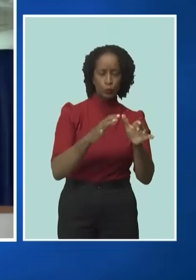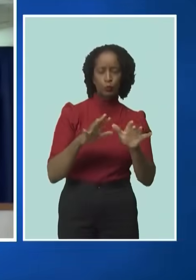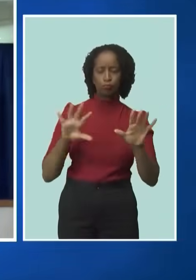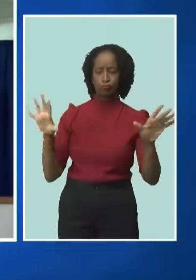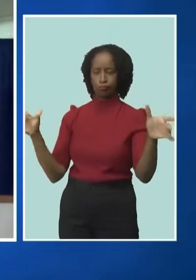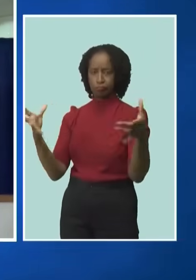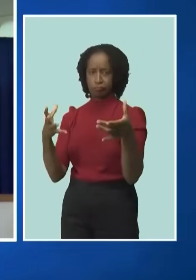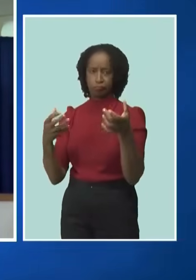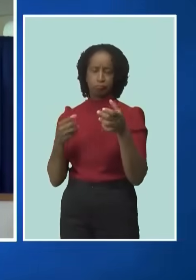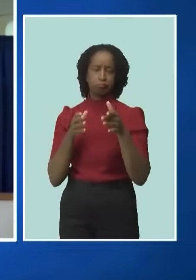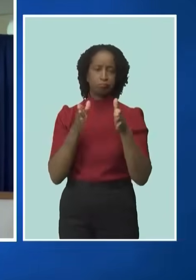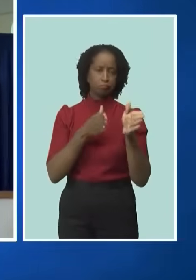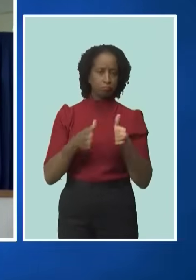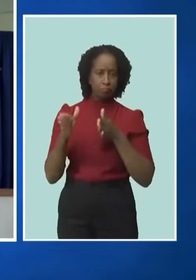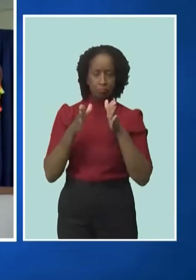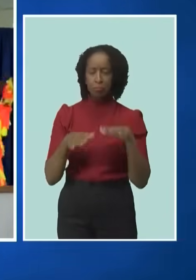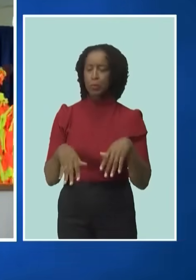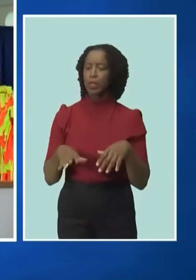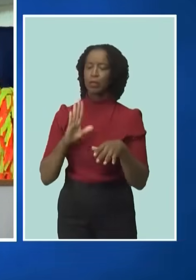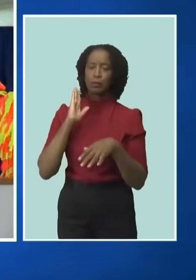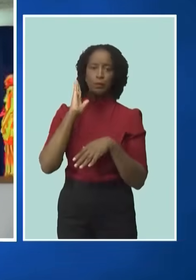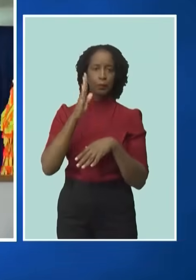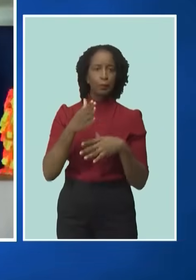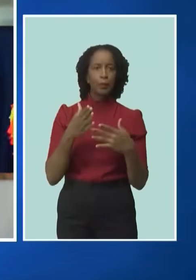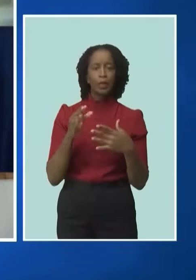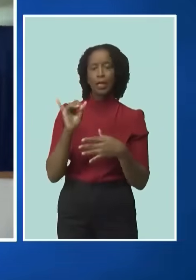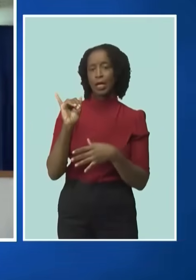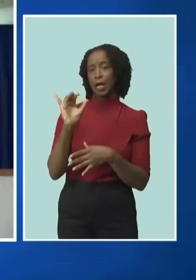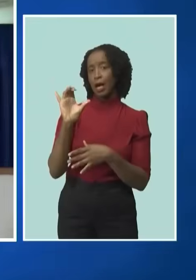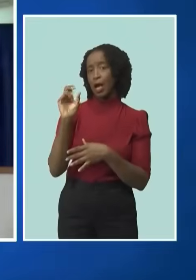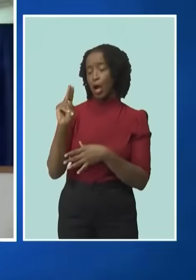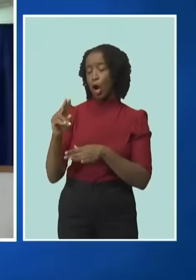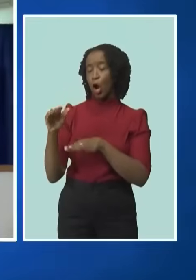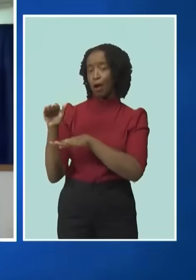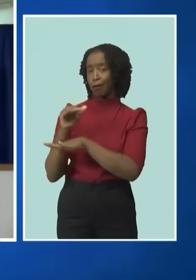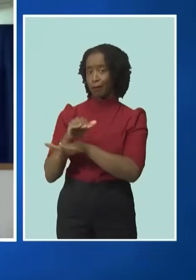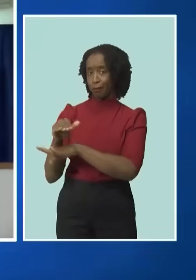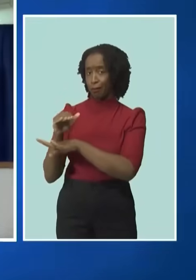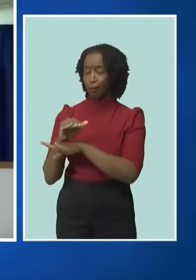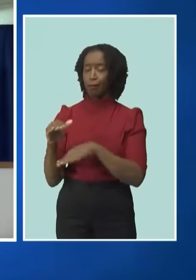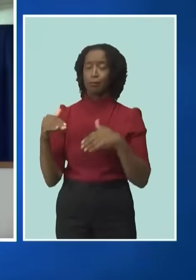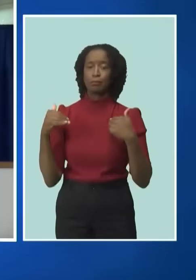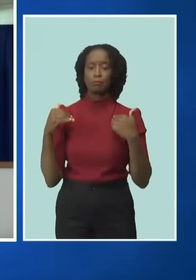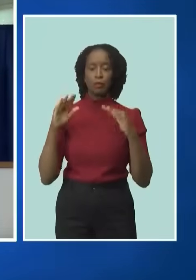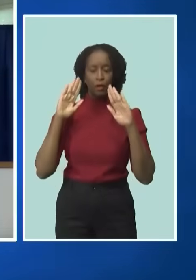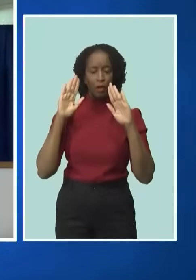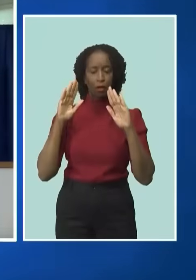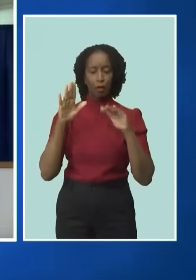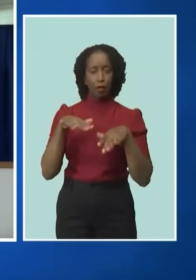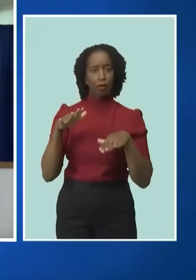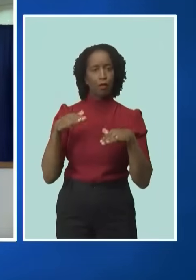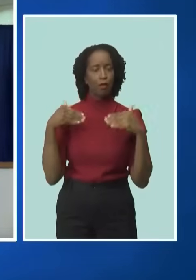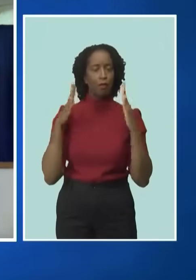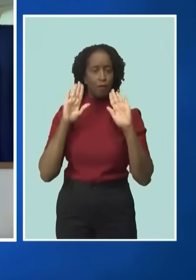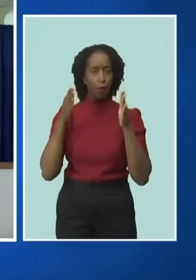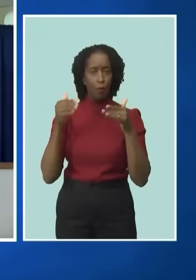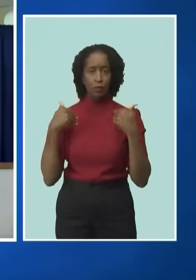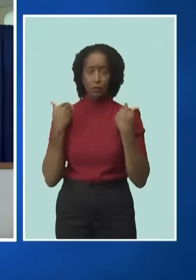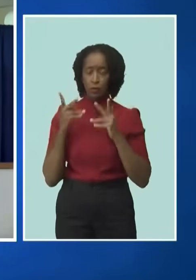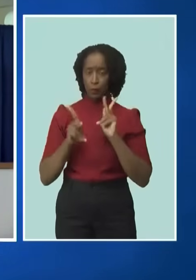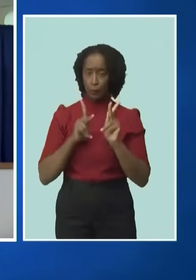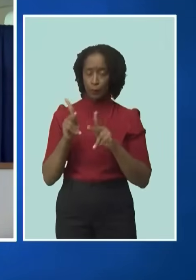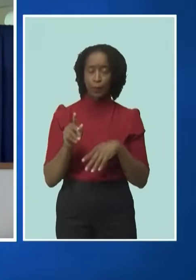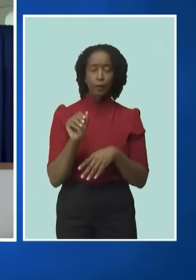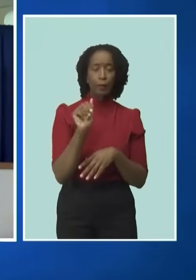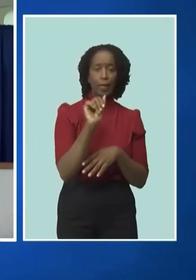highlights include super concerts, icon nights, a youth village, major theatrical productions, AI integration